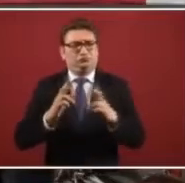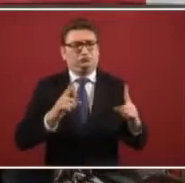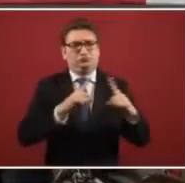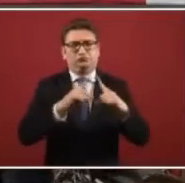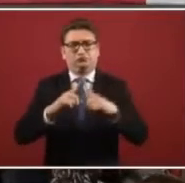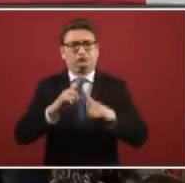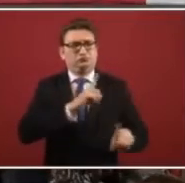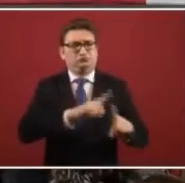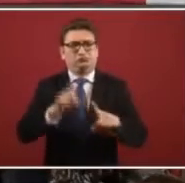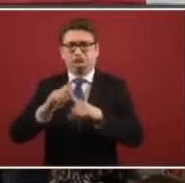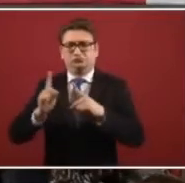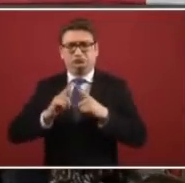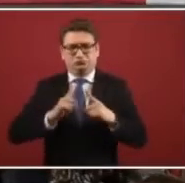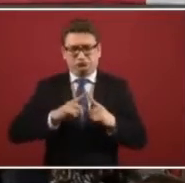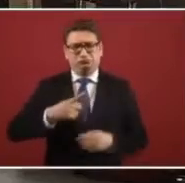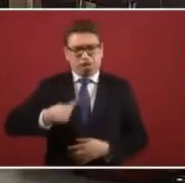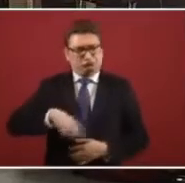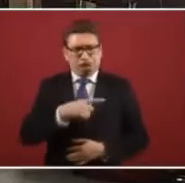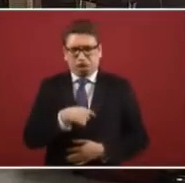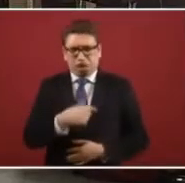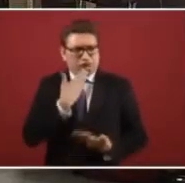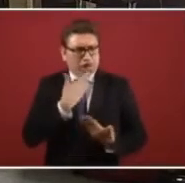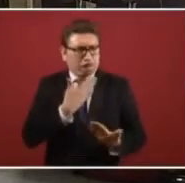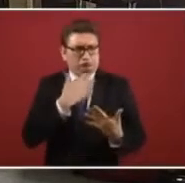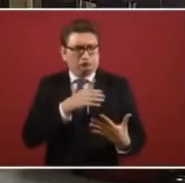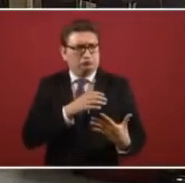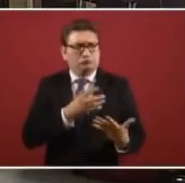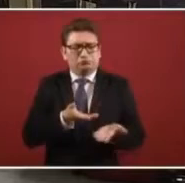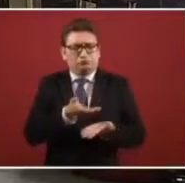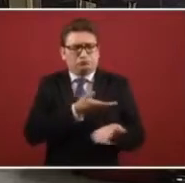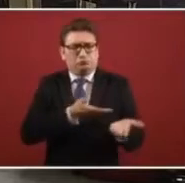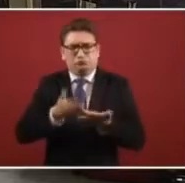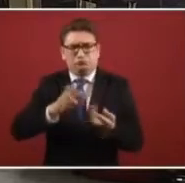churches, with all of them.